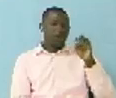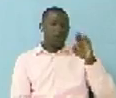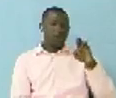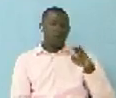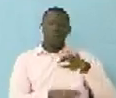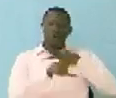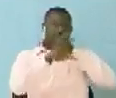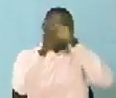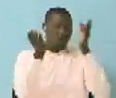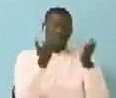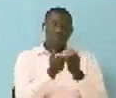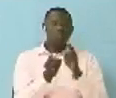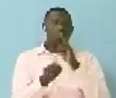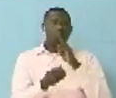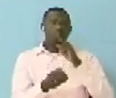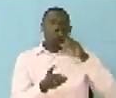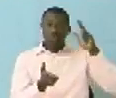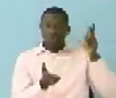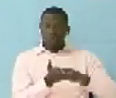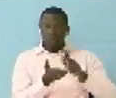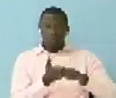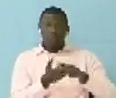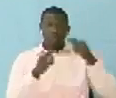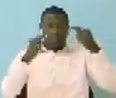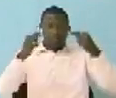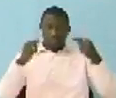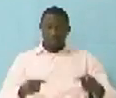also confirmed that Borakoli was a jungler.